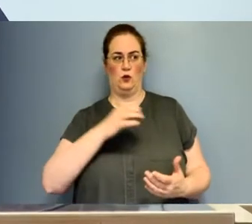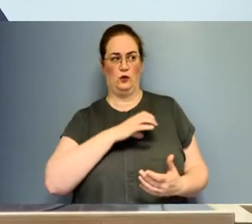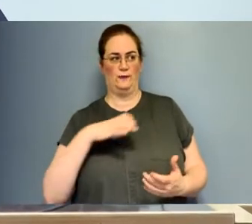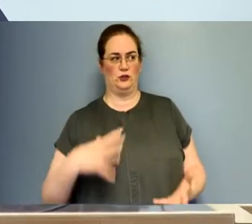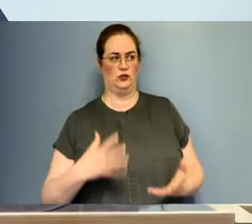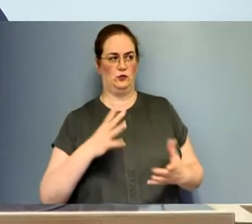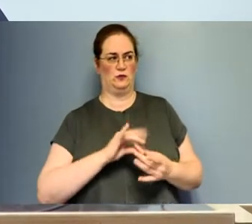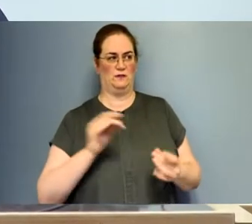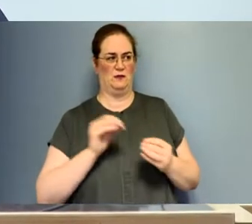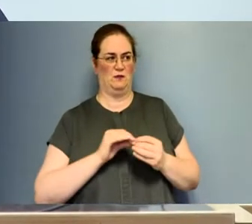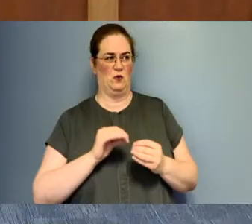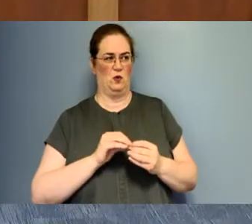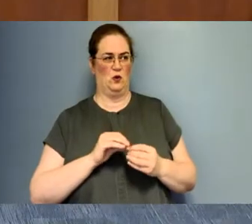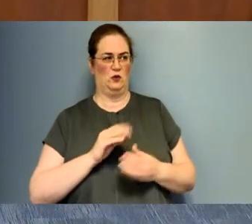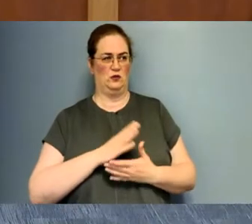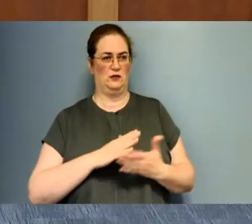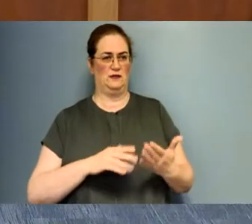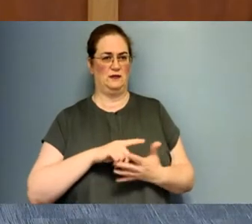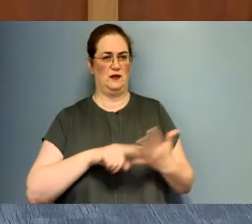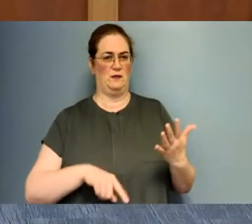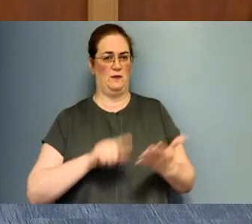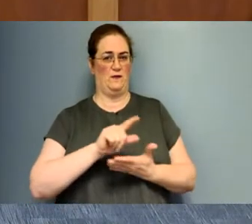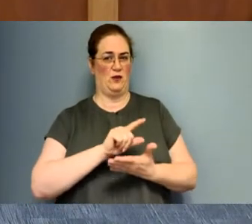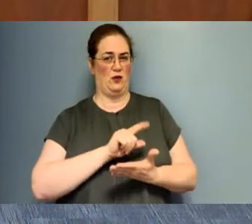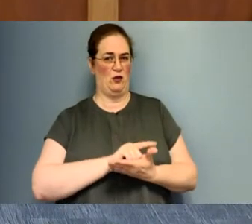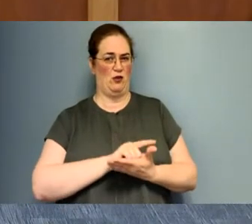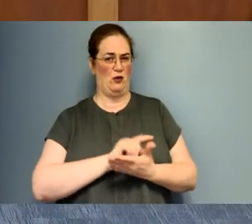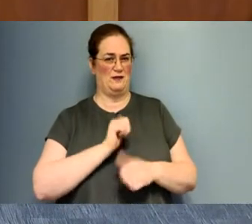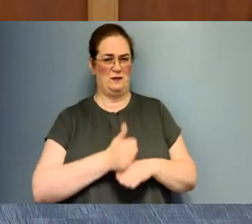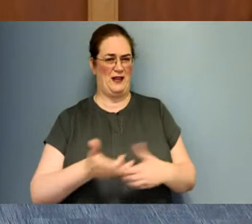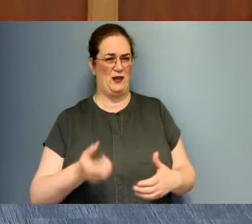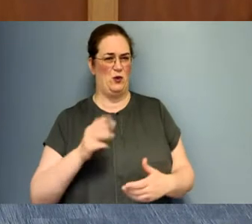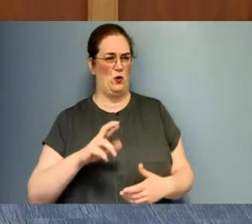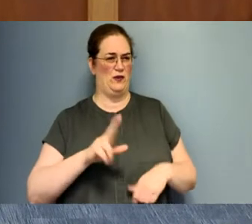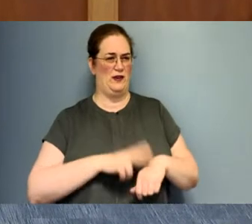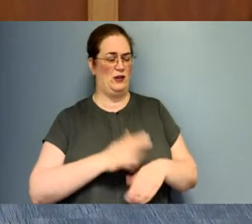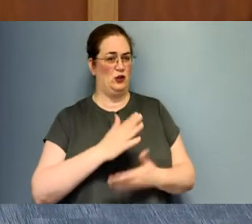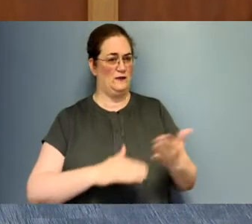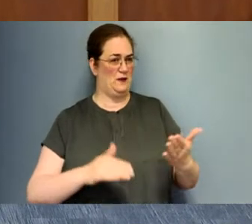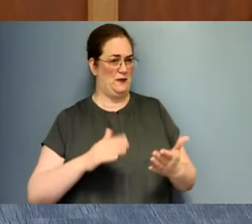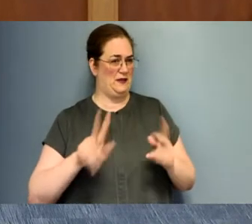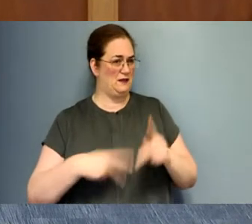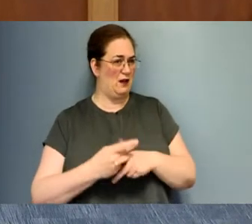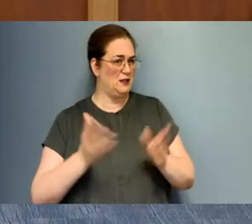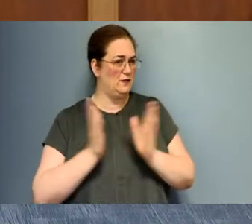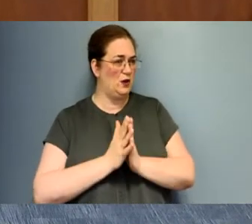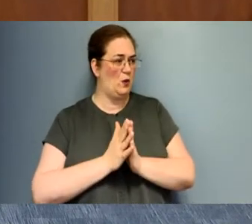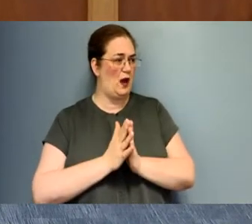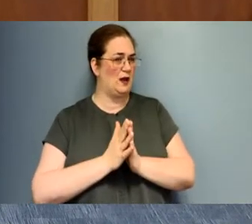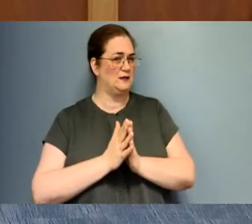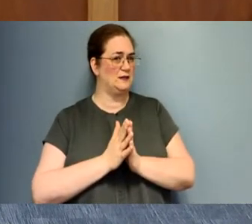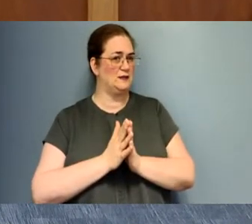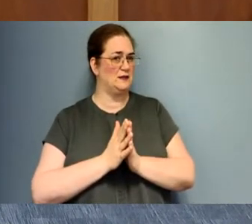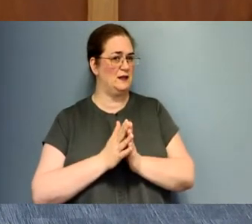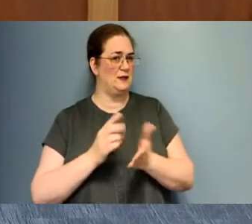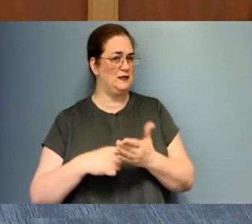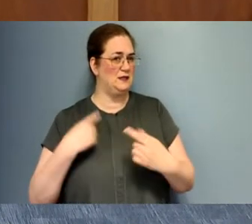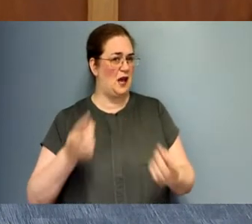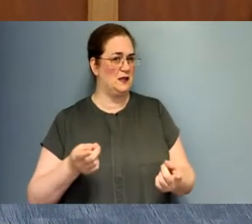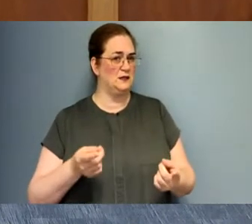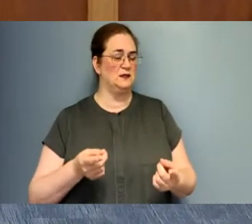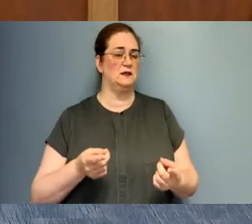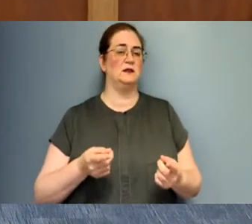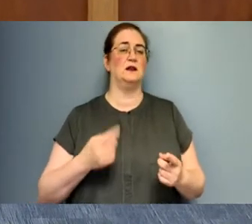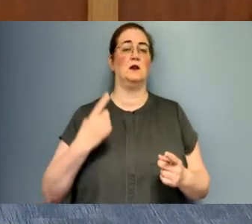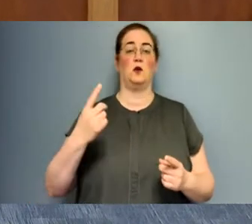more to some of the laws that are at play here or the nature of some of these kinds of requests that have been discussed? I think